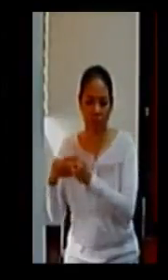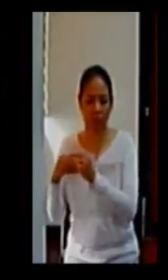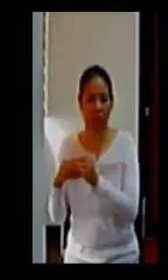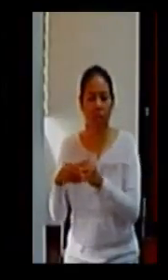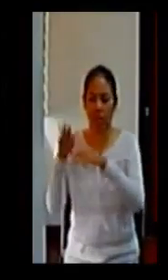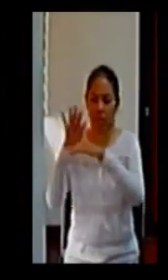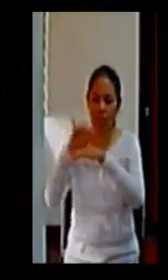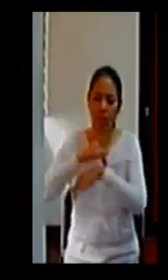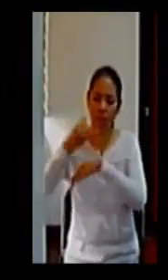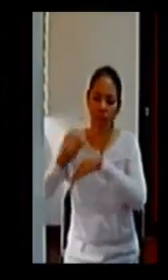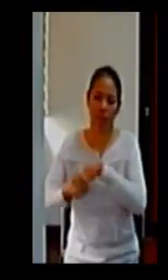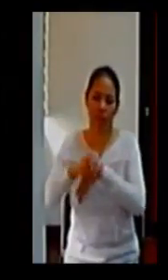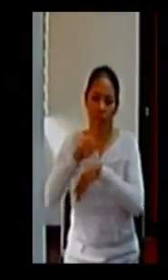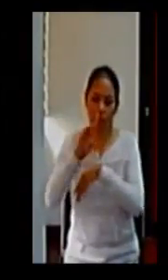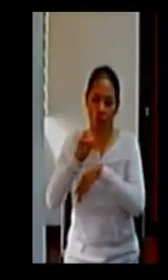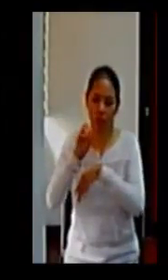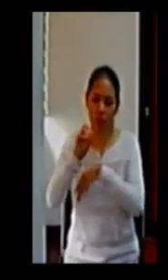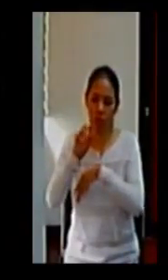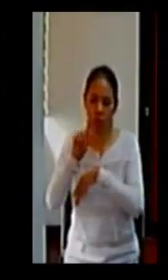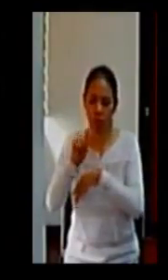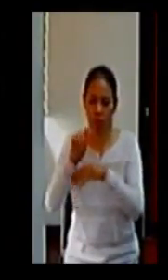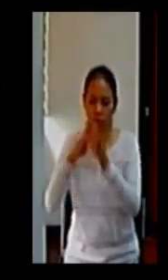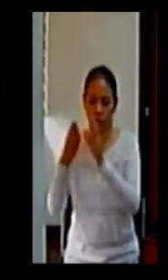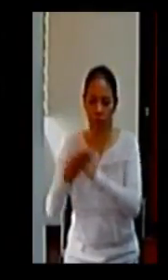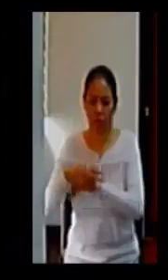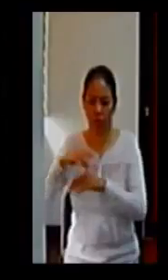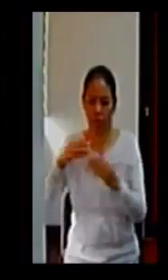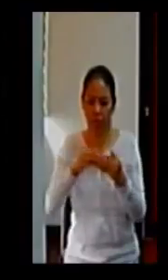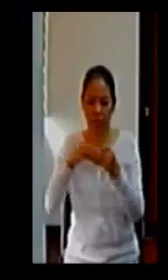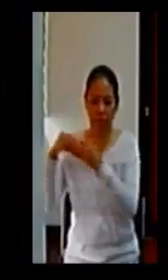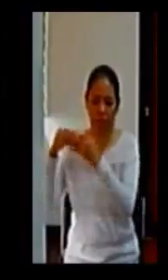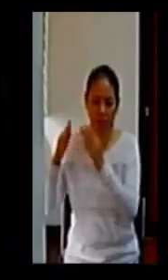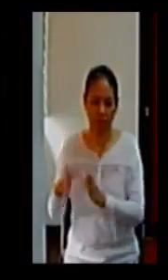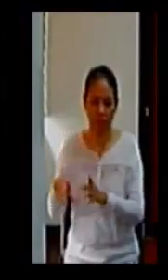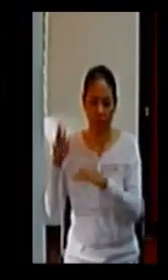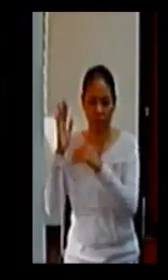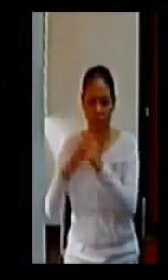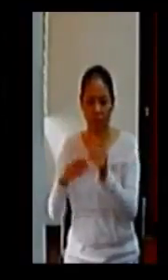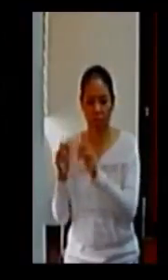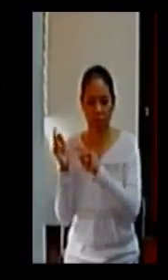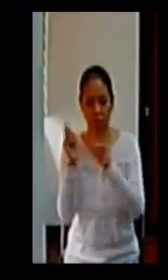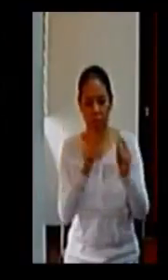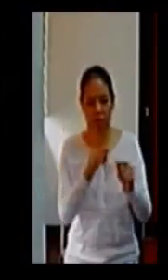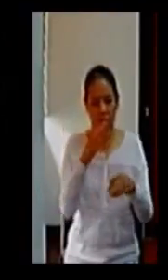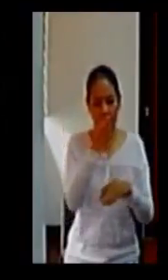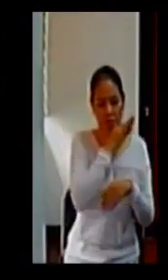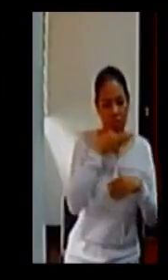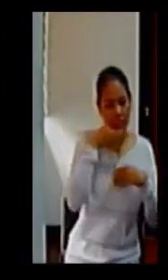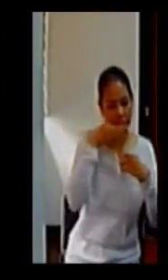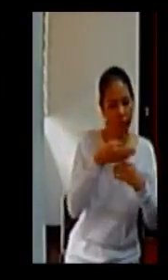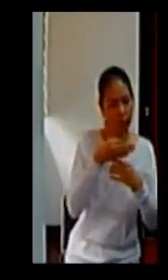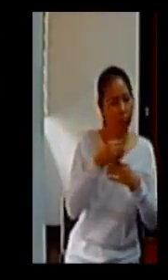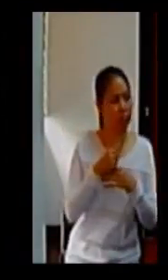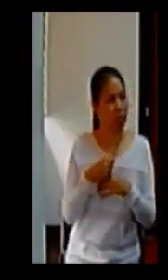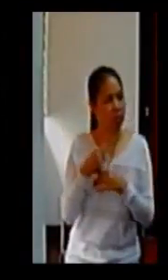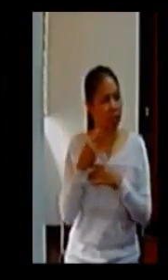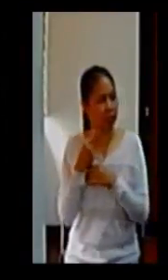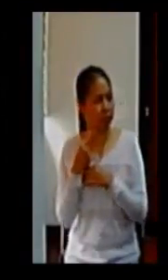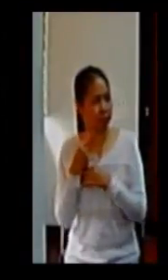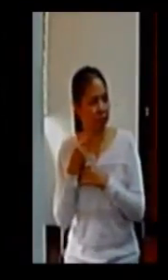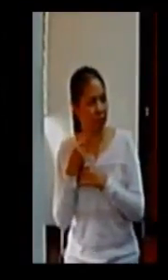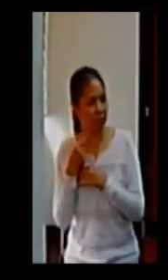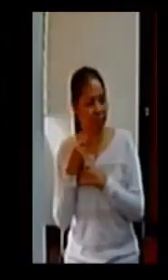training to be accredited as guides rather than going to the farms. So, sino na ang magsasabi na sa turista, oh, ito